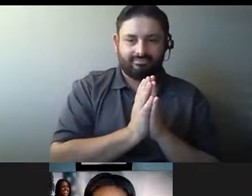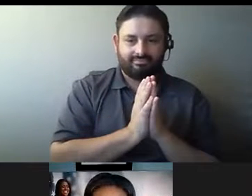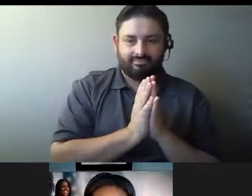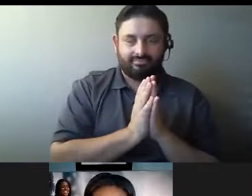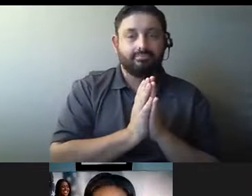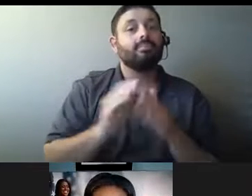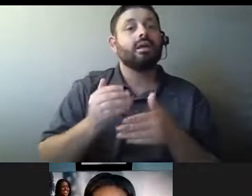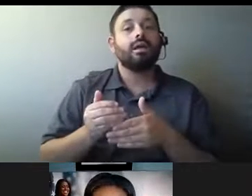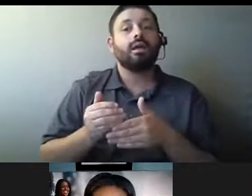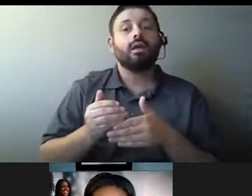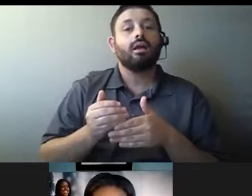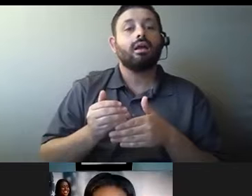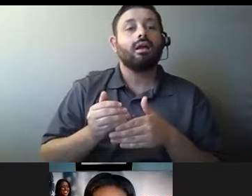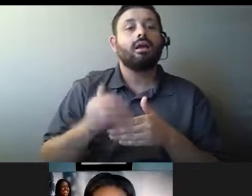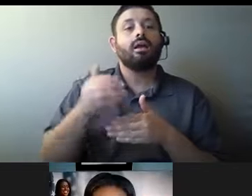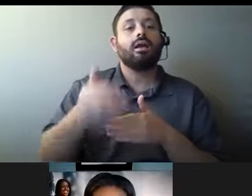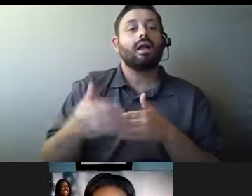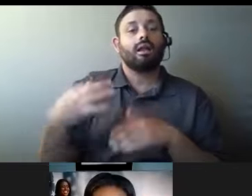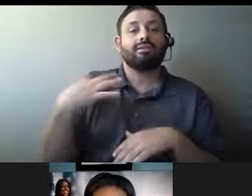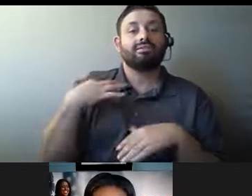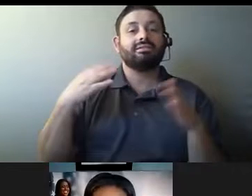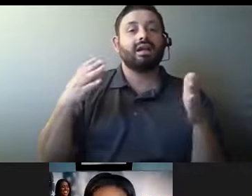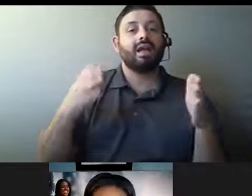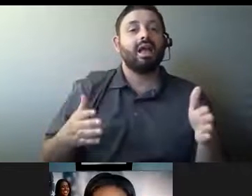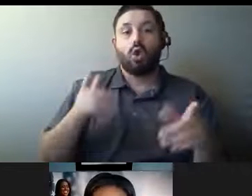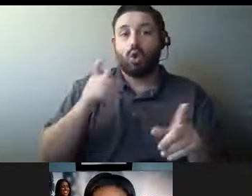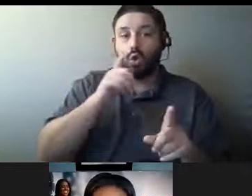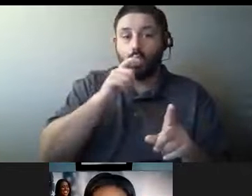The next candidate up is